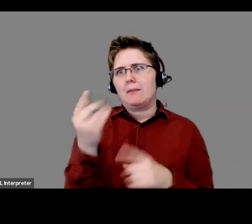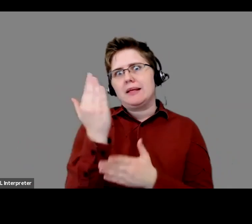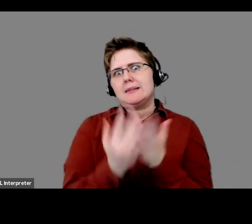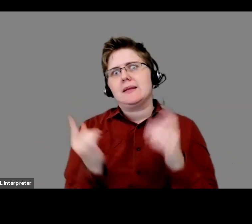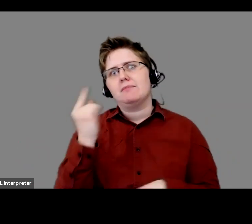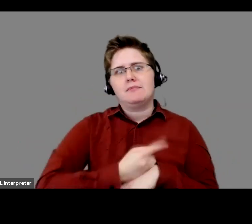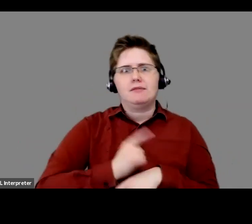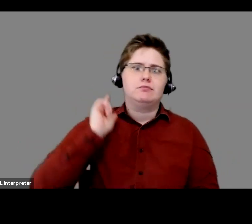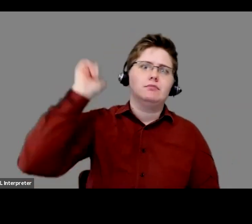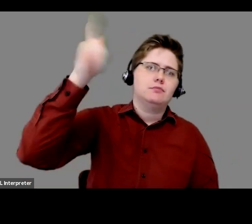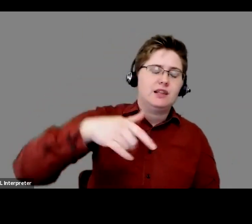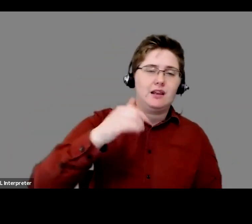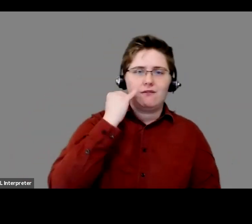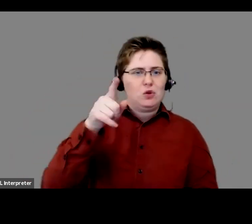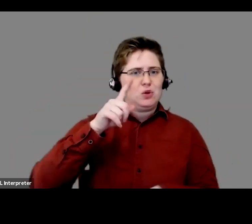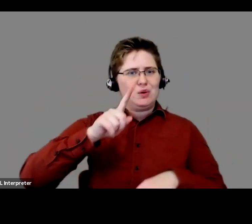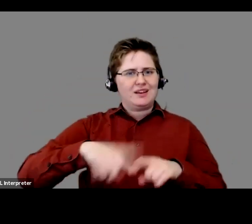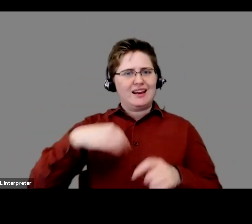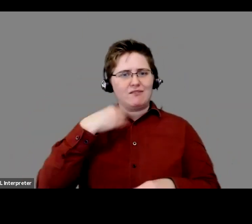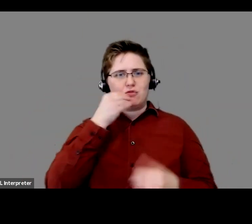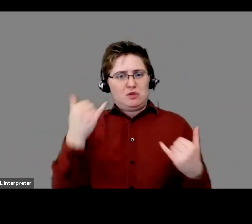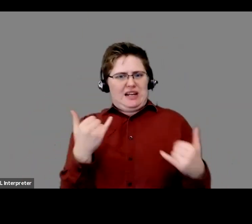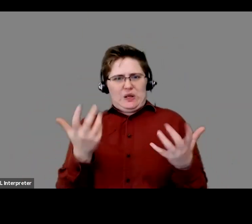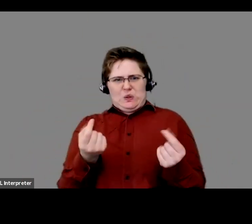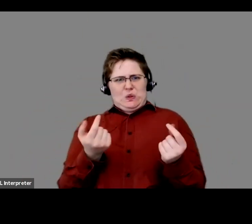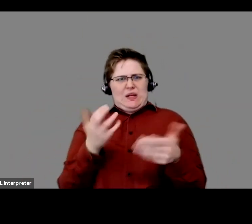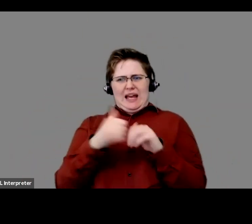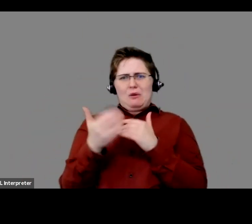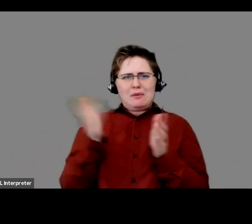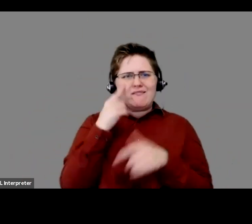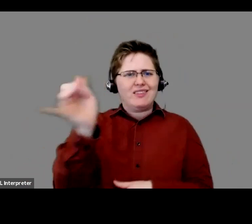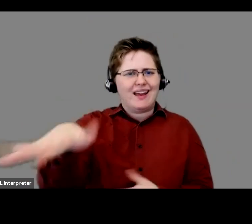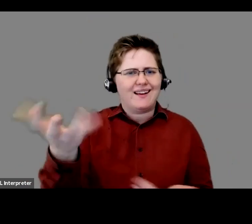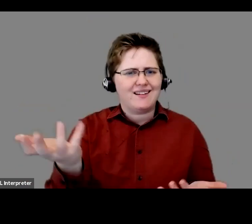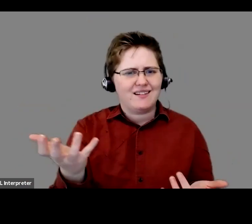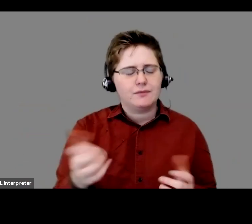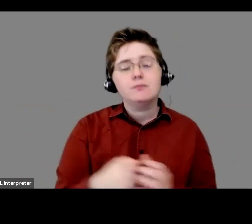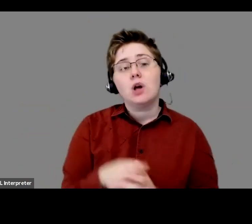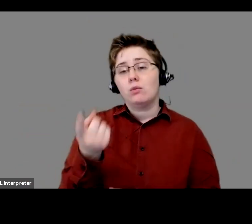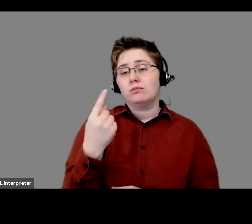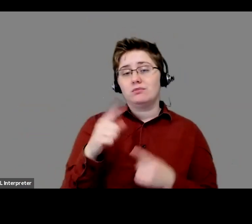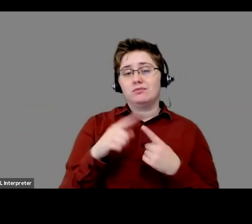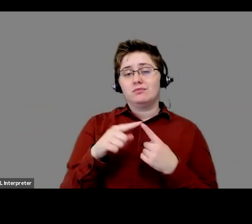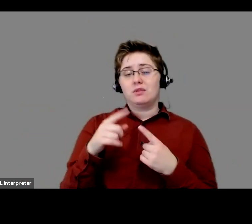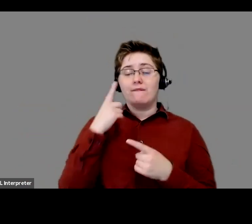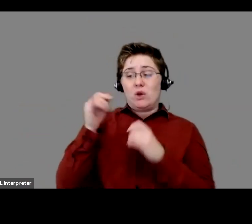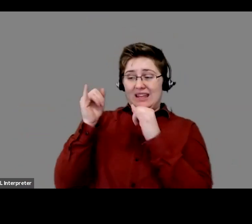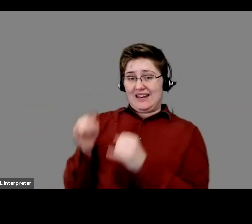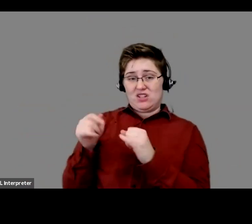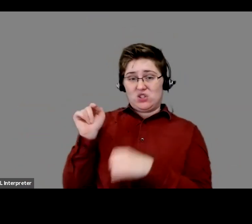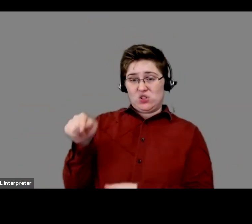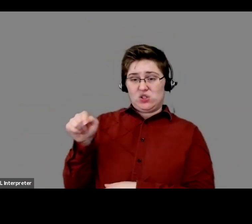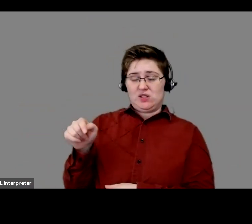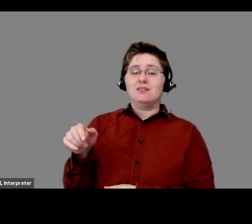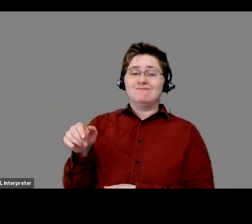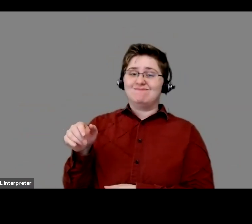if you can't even get dinner on the table now. And so I think one, that's for the individual,